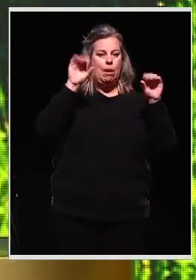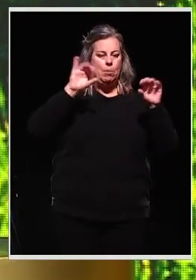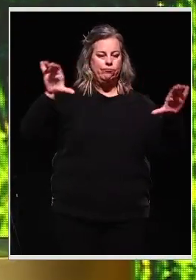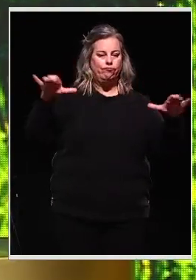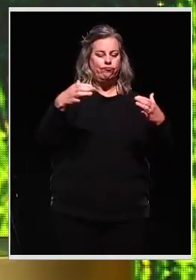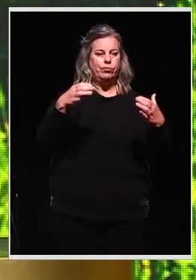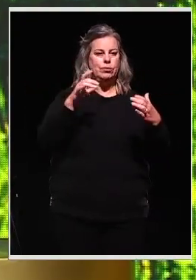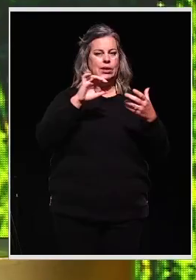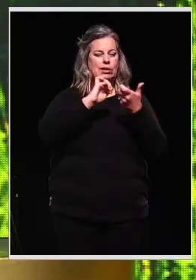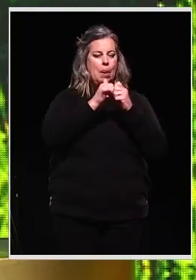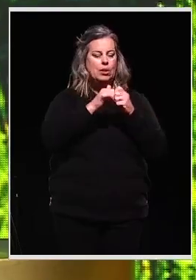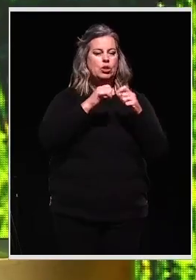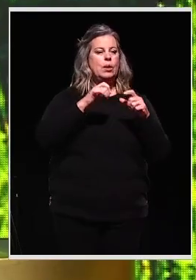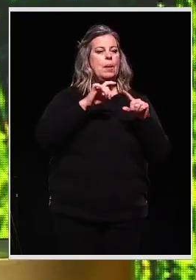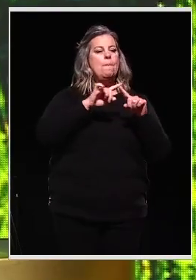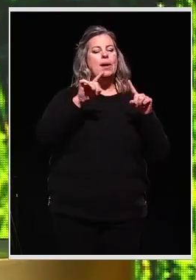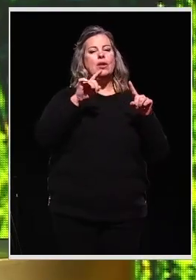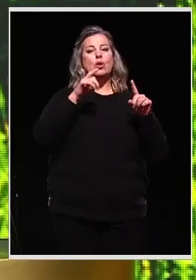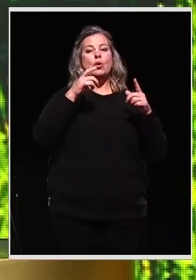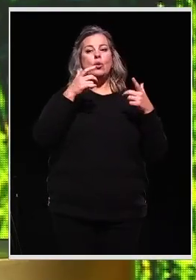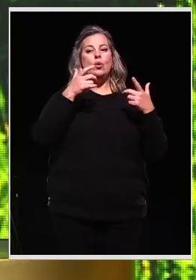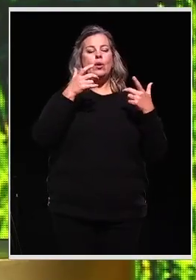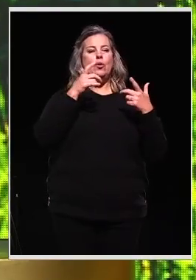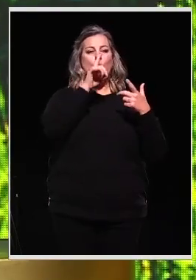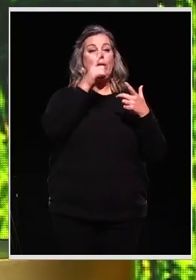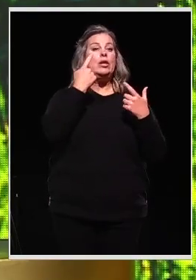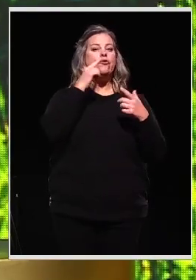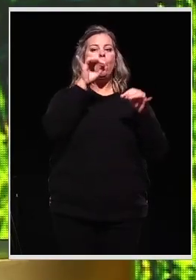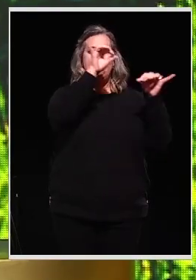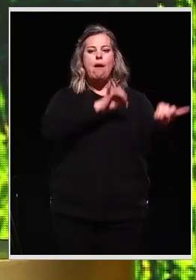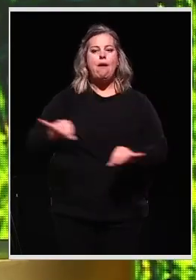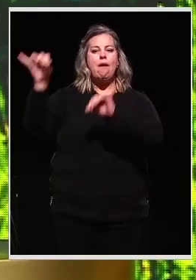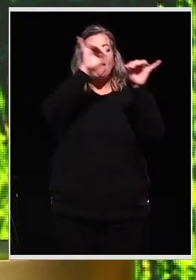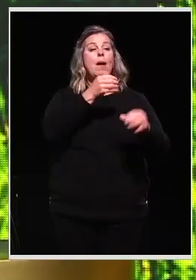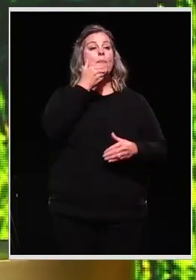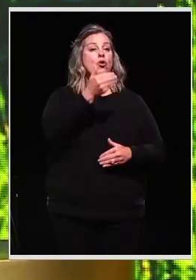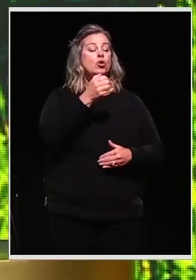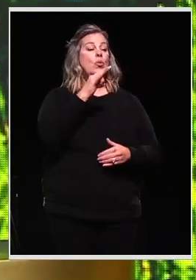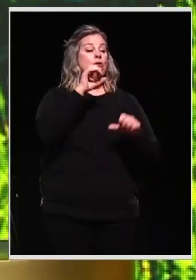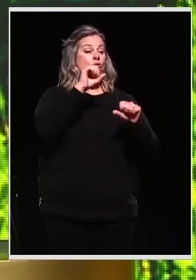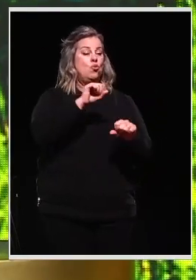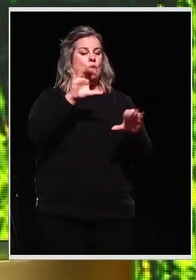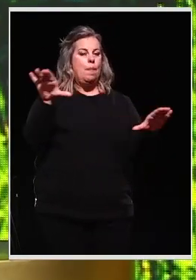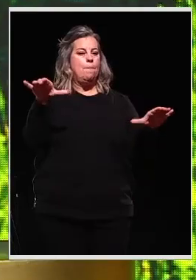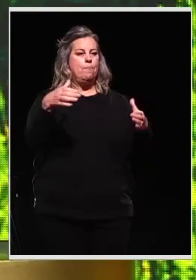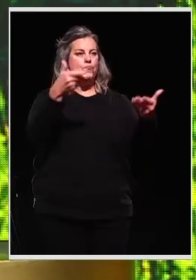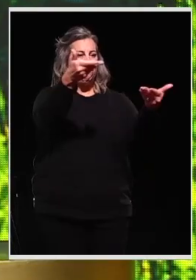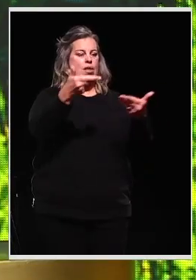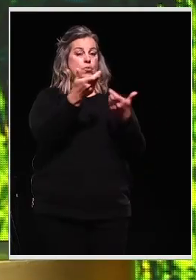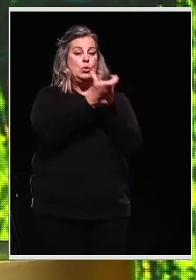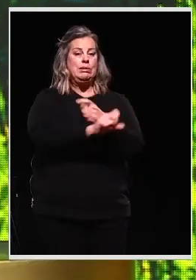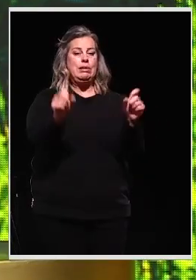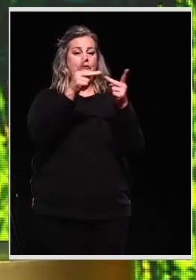common problem. They don't want to be the only one to invest if it's going to generate a common good that everyone else is going to use. But if you can get them in a safe space and they can collaborate with